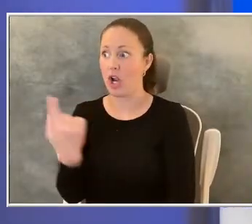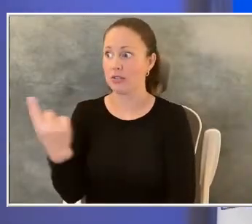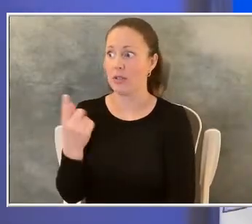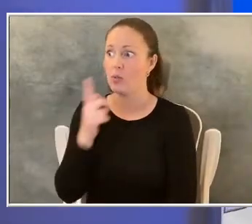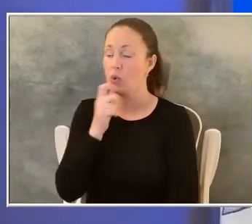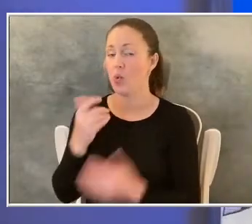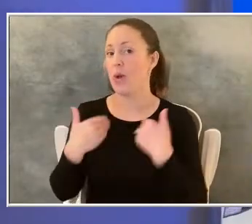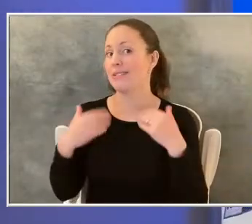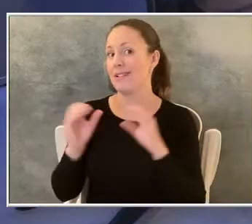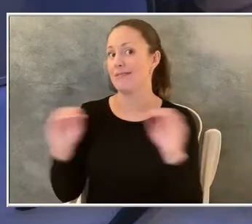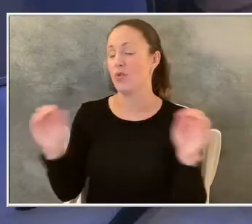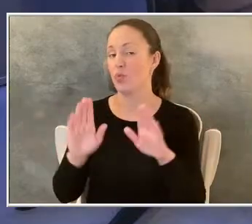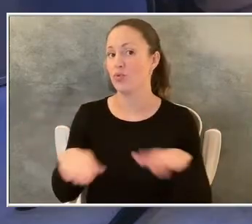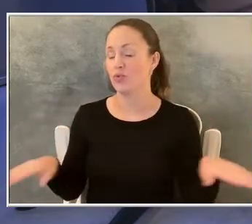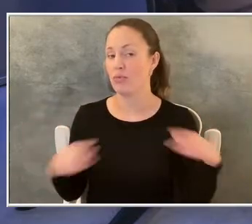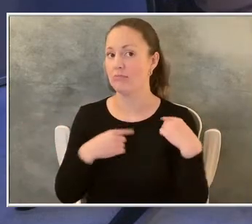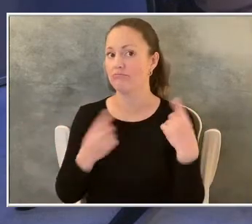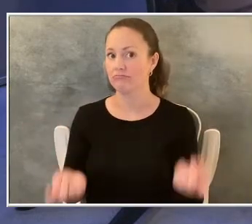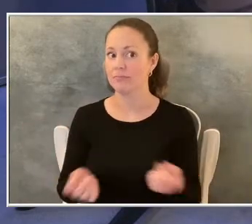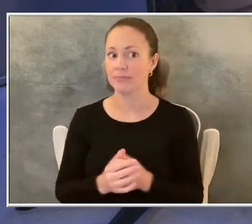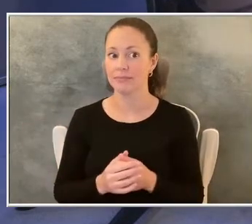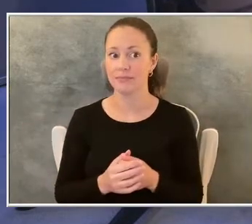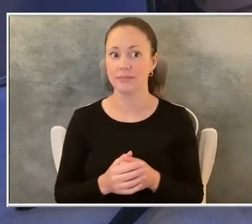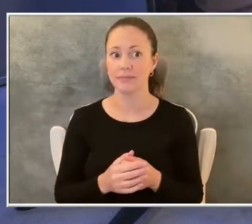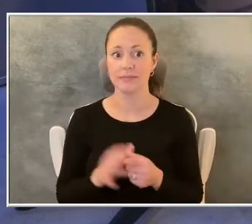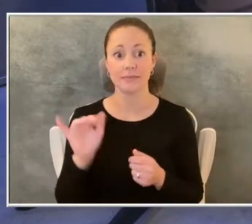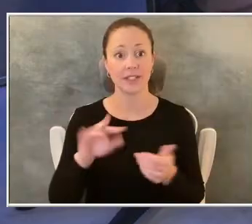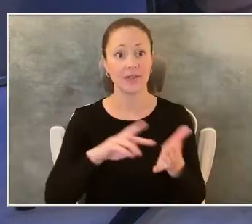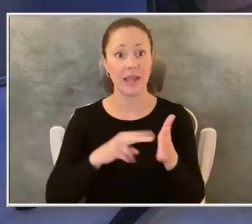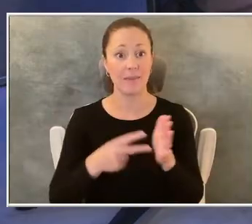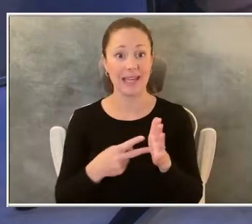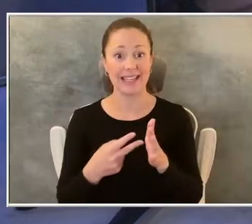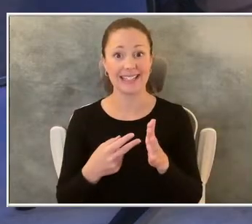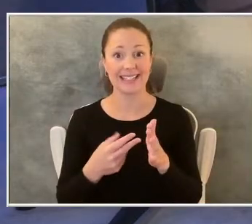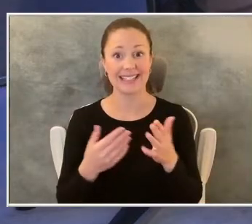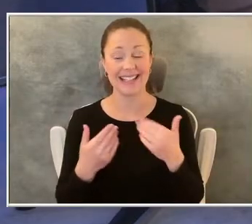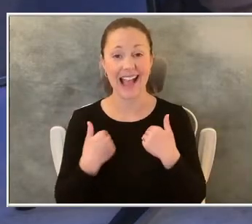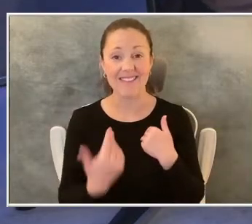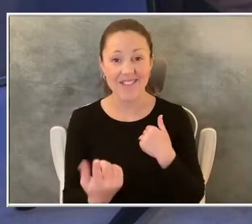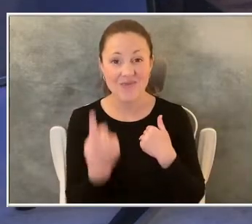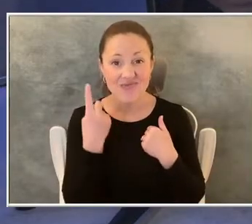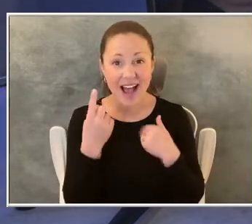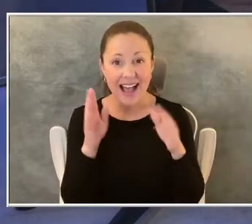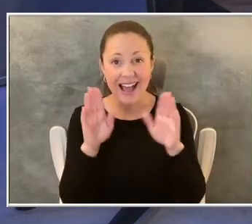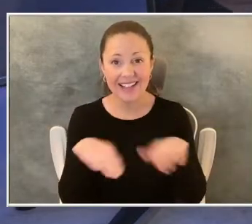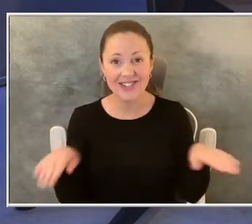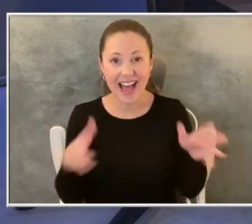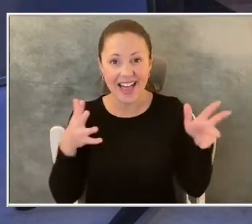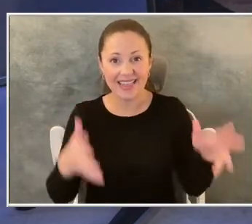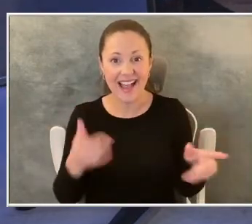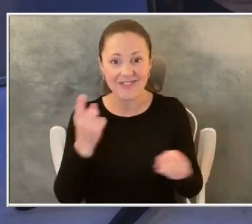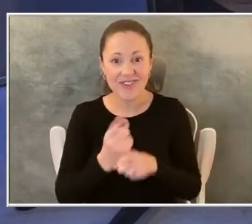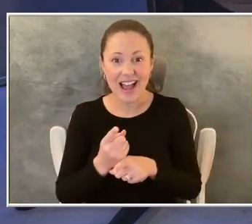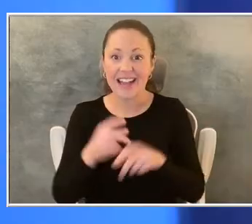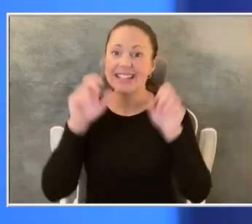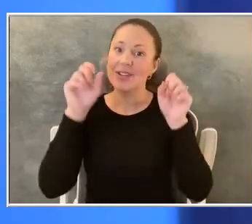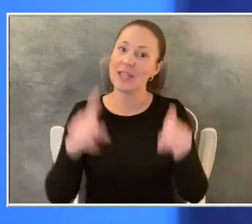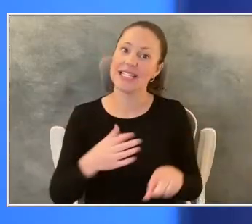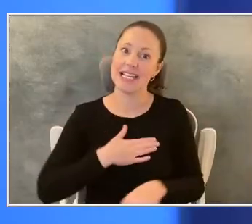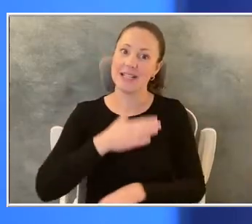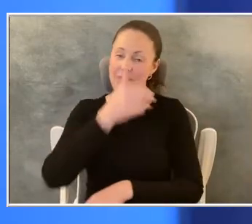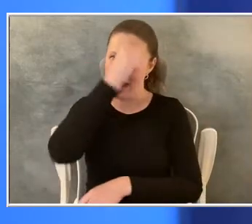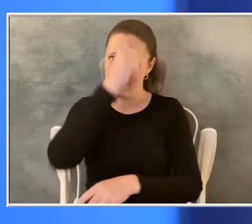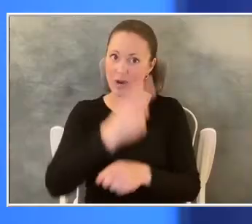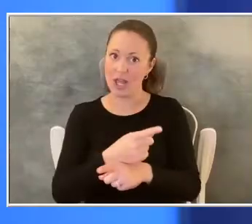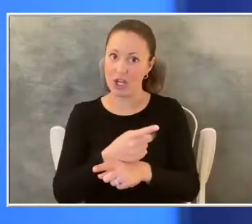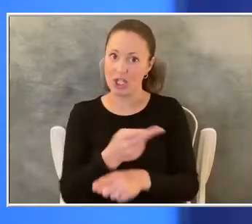Yeah. So that leaves, then there was one. There's one left. There's one left. They tested my brothers, which are identical twins. Right. They're